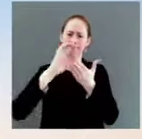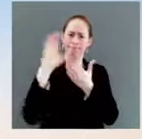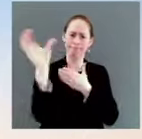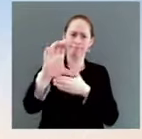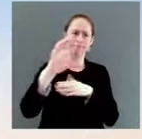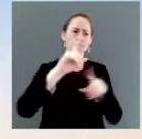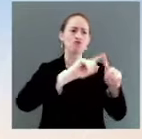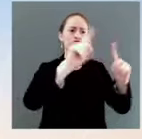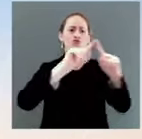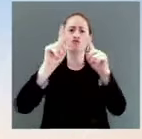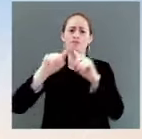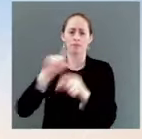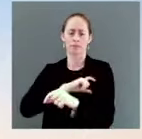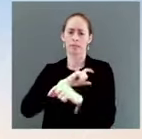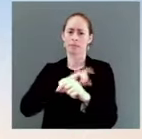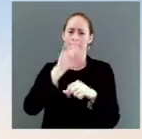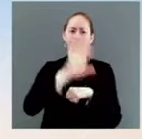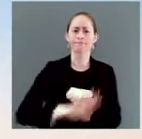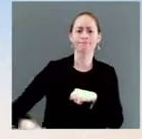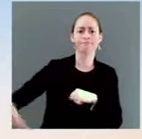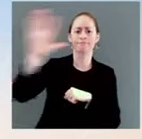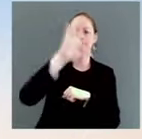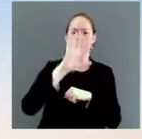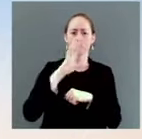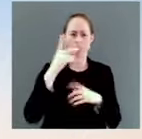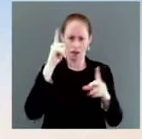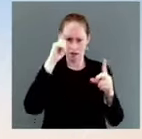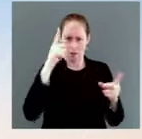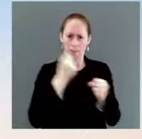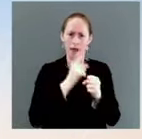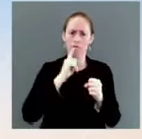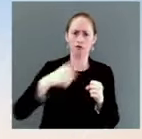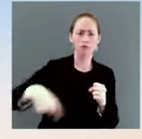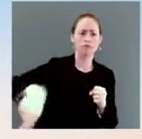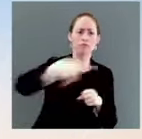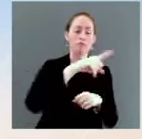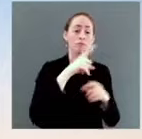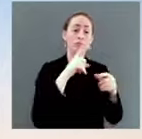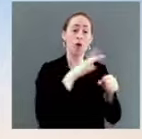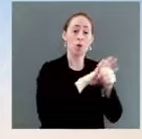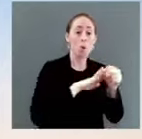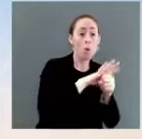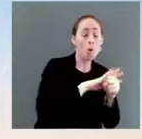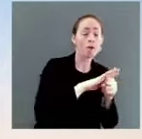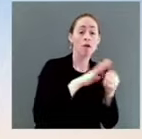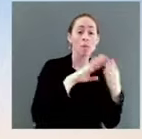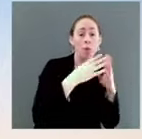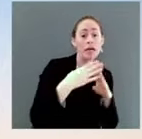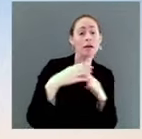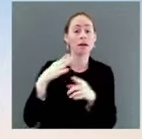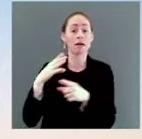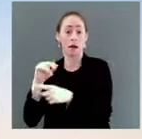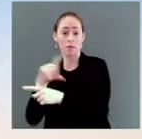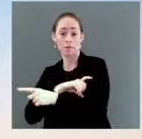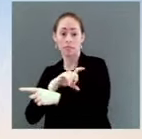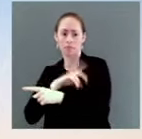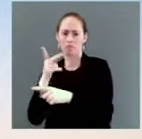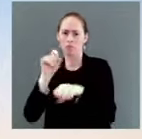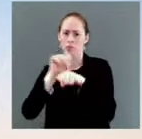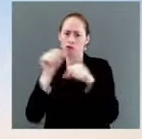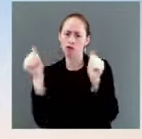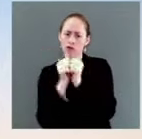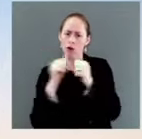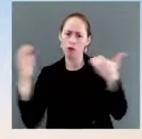crack down on crime and any dangers they see in their community. So that's one of the steps. We've also worked with